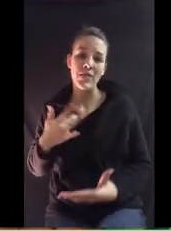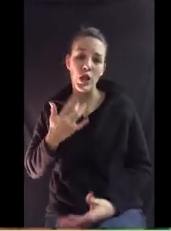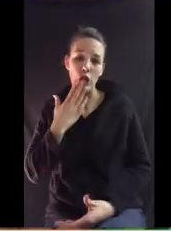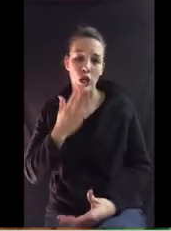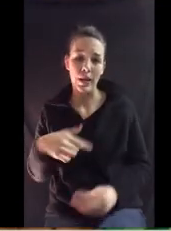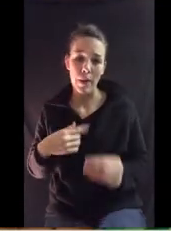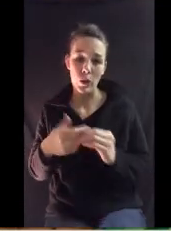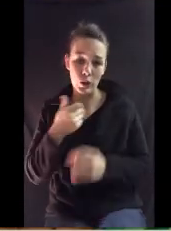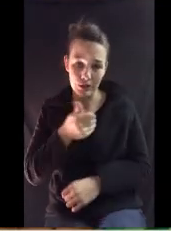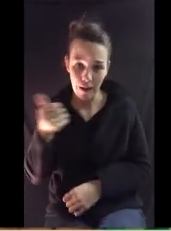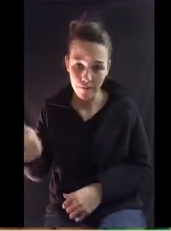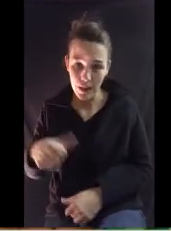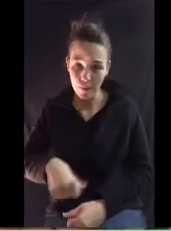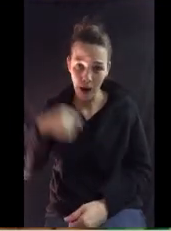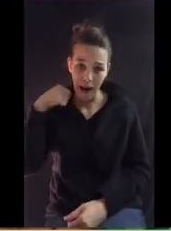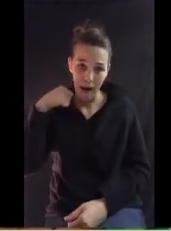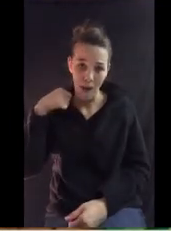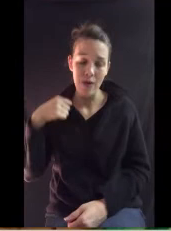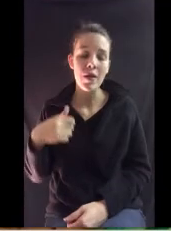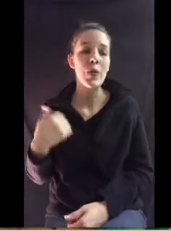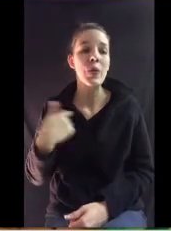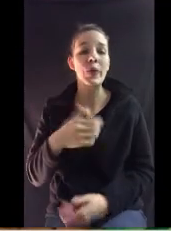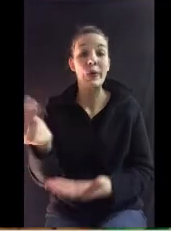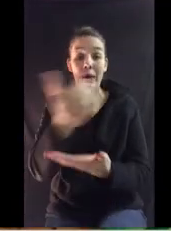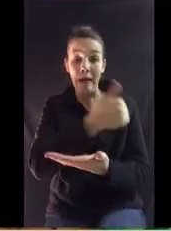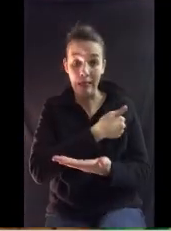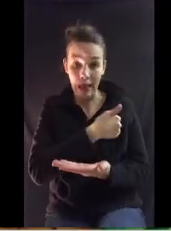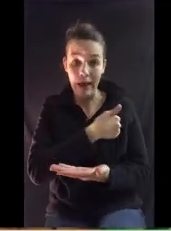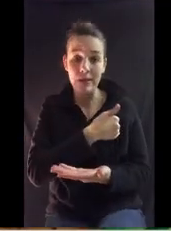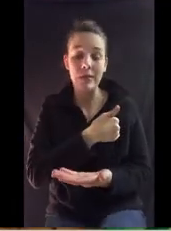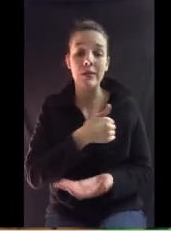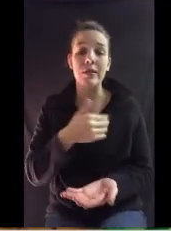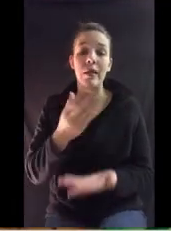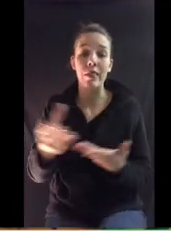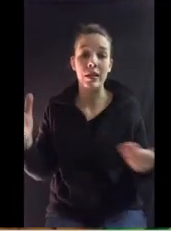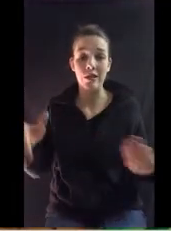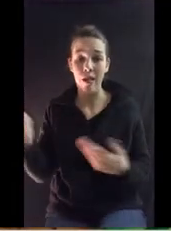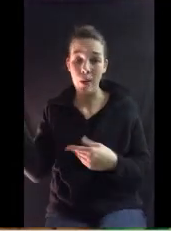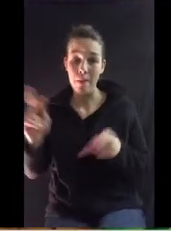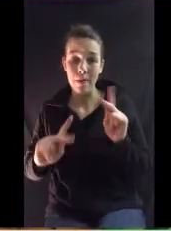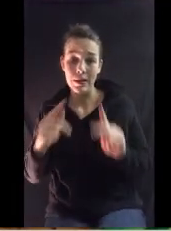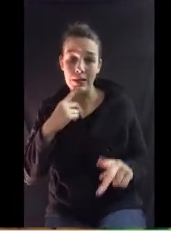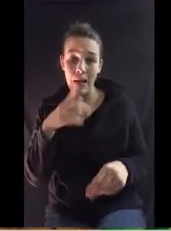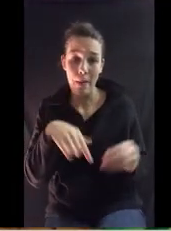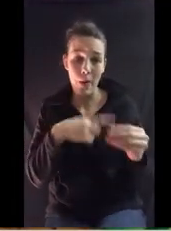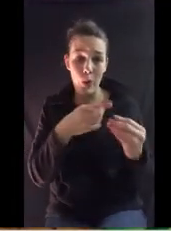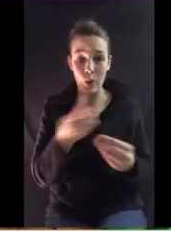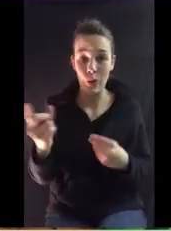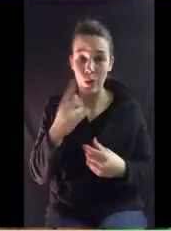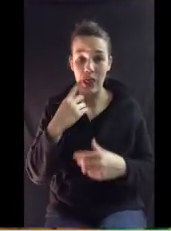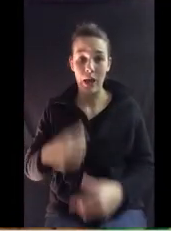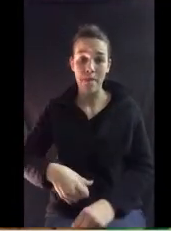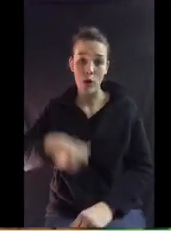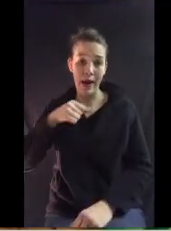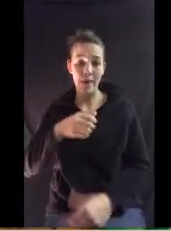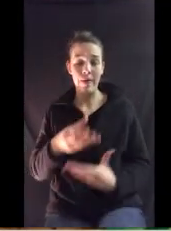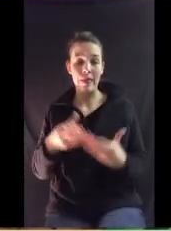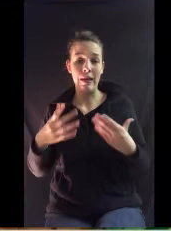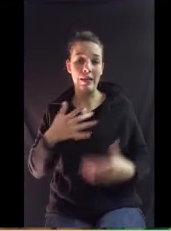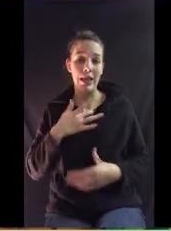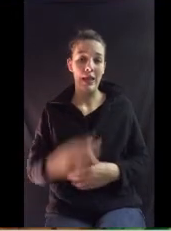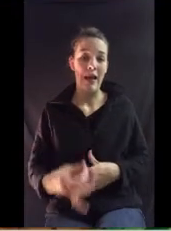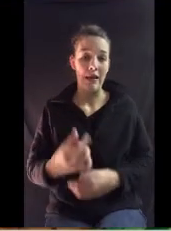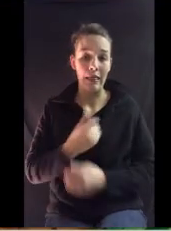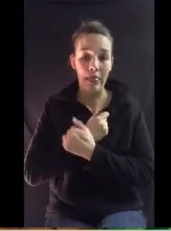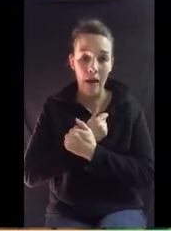those things that make you feel good about yourself and proud. And you can collect those things that other people have said about you that you're